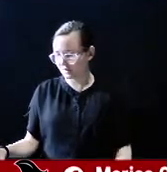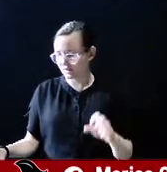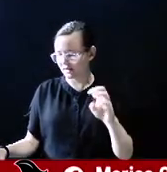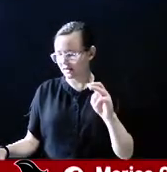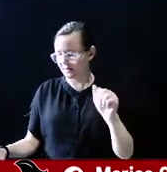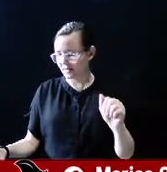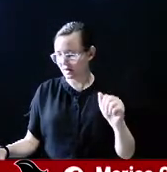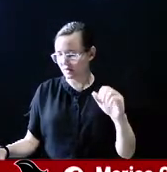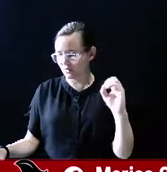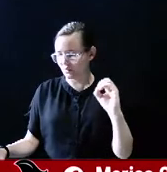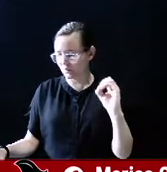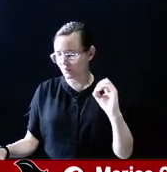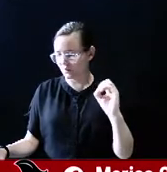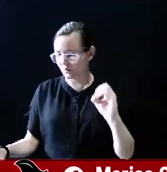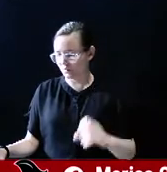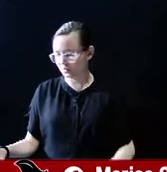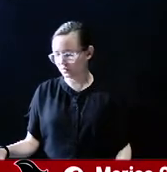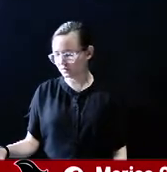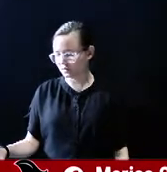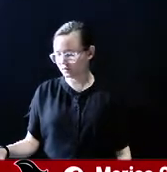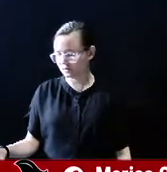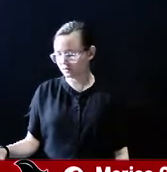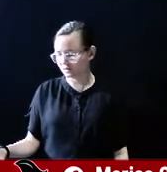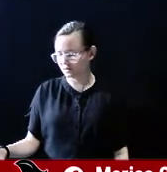Emma Sofia Orozco.